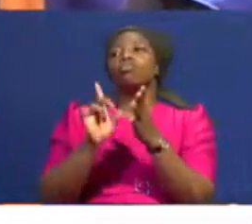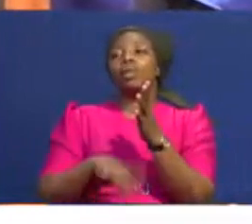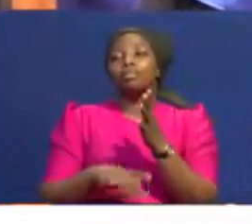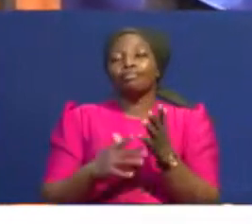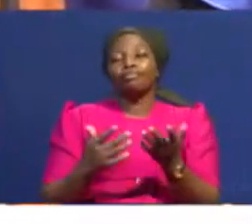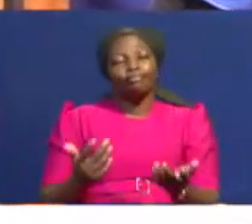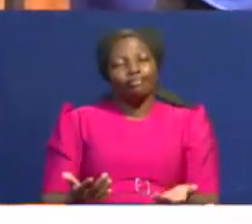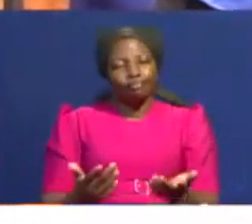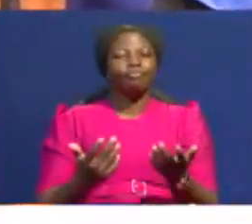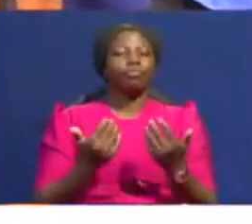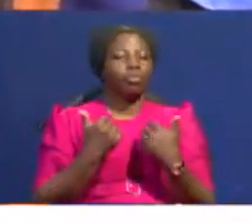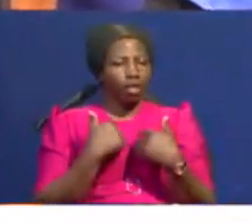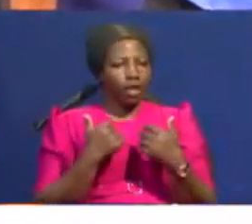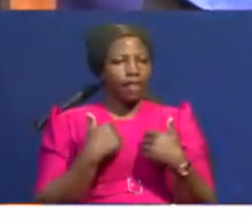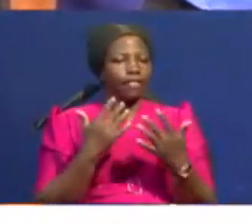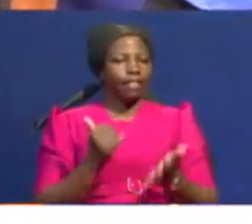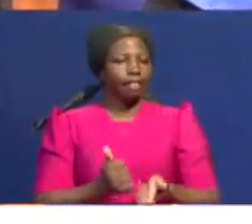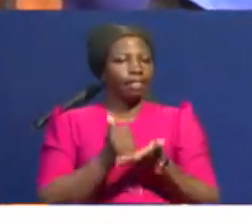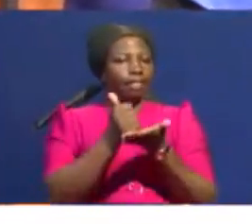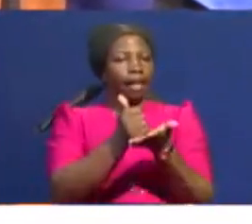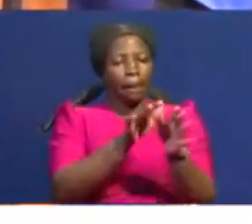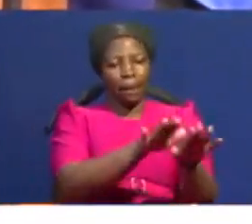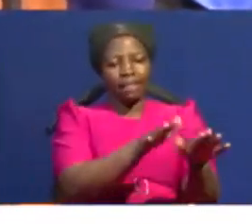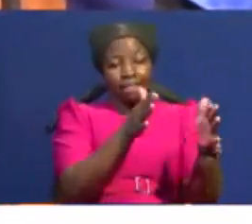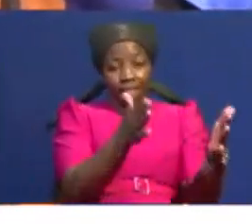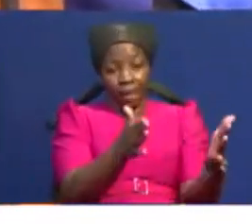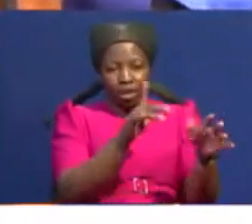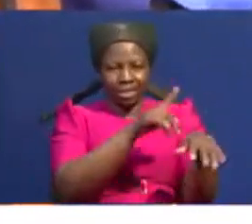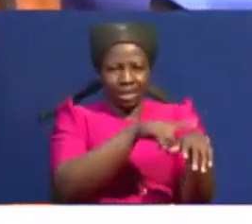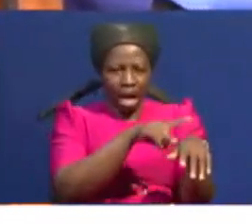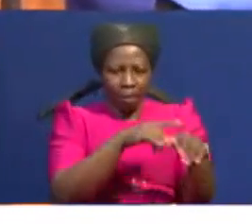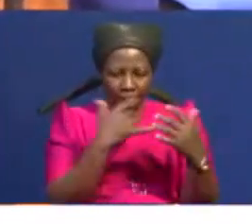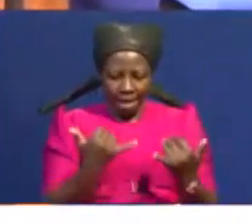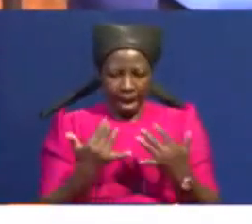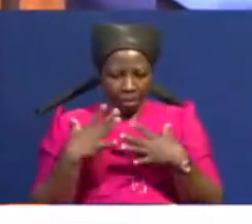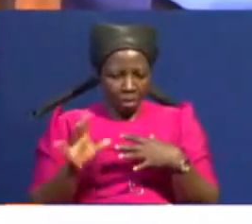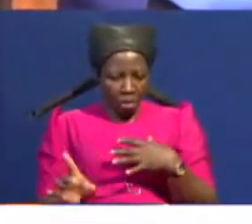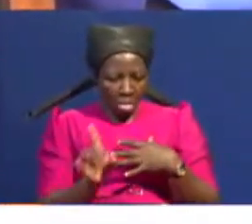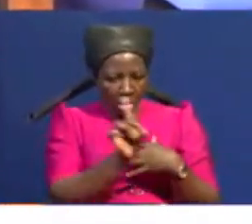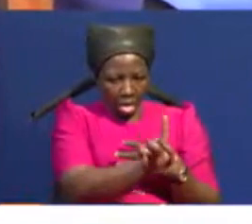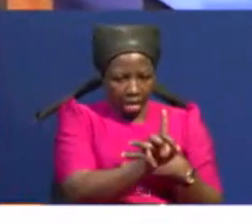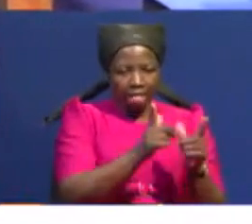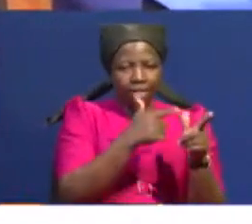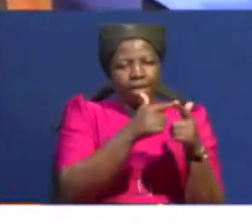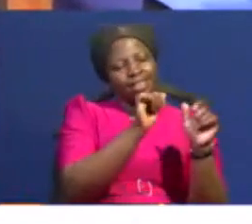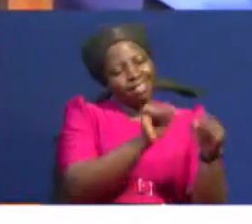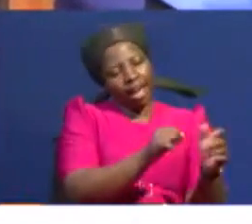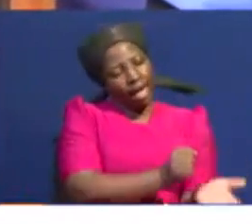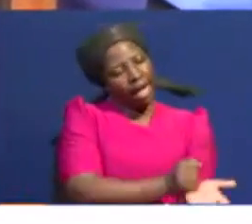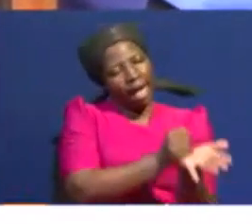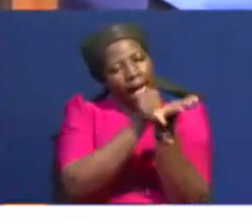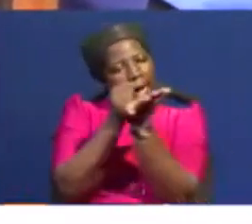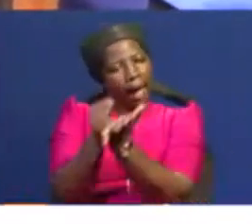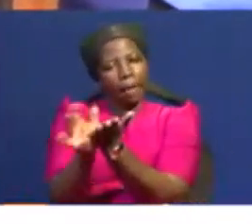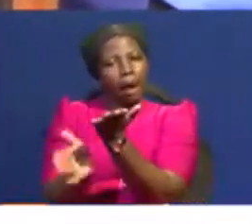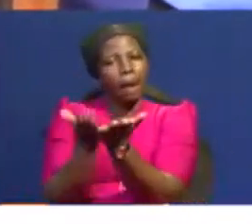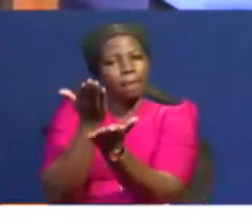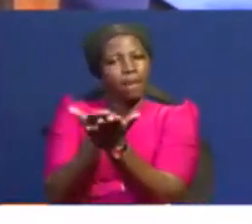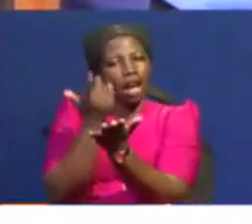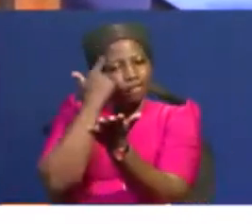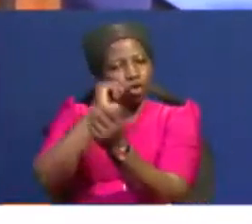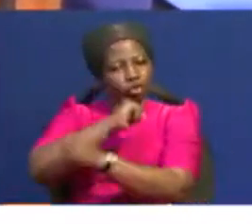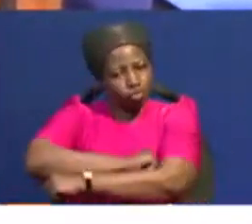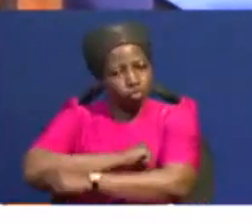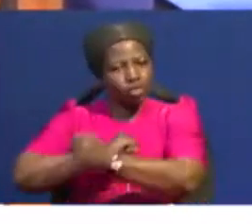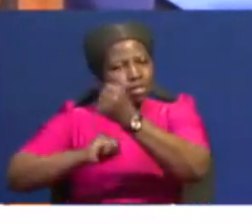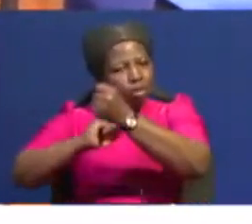have the help desks, so that when the young people come, they are able to help them to apply for the scholarships